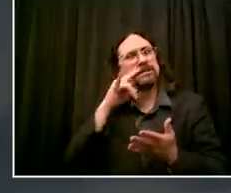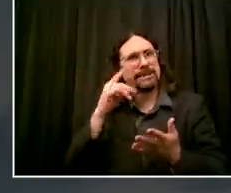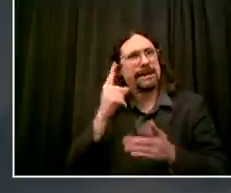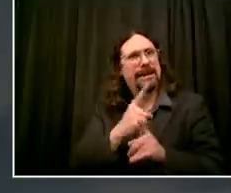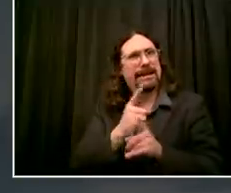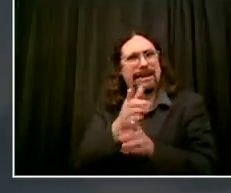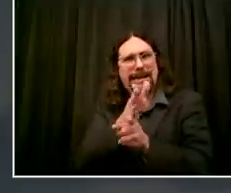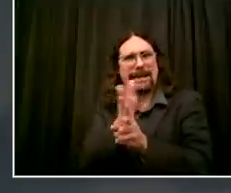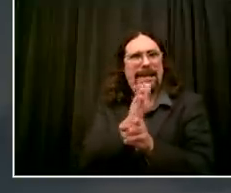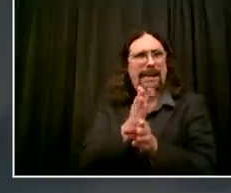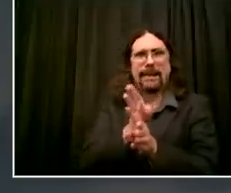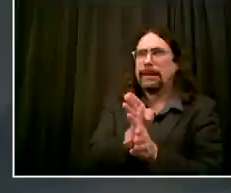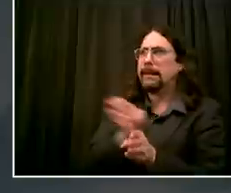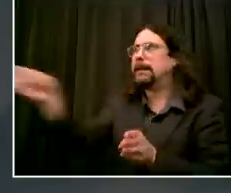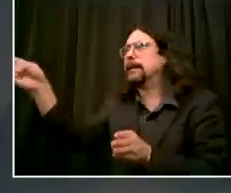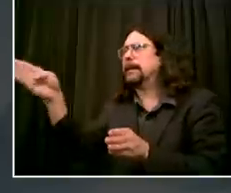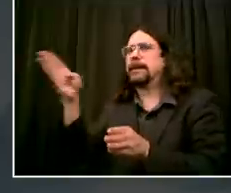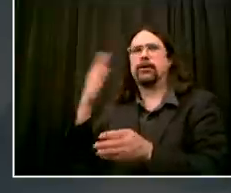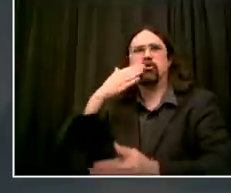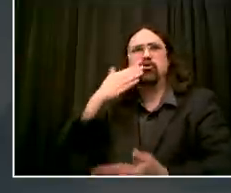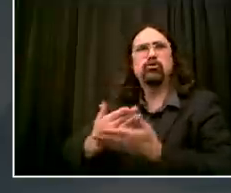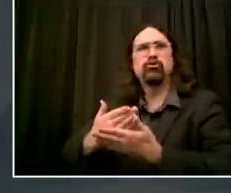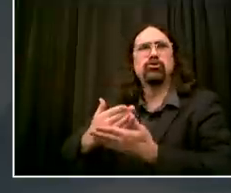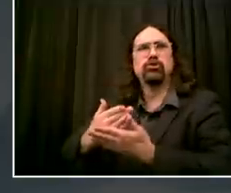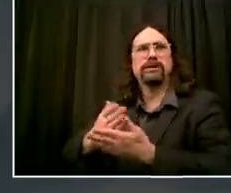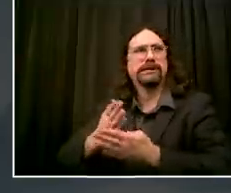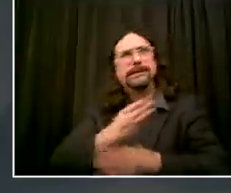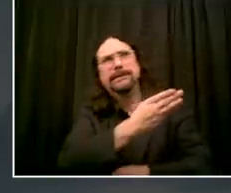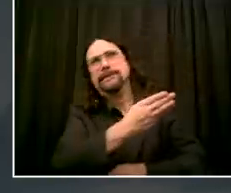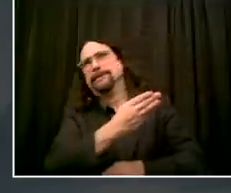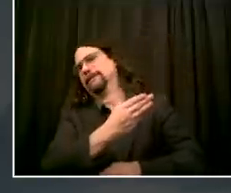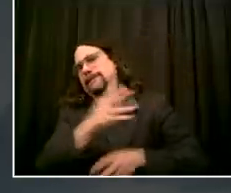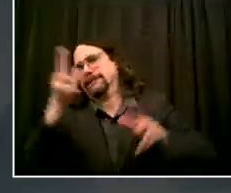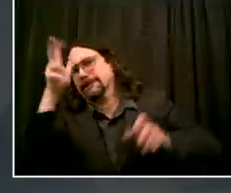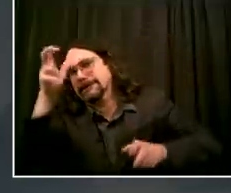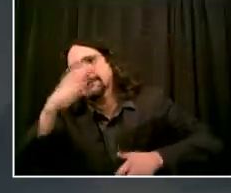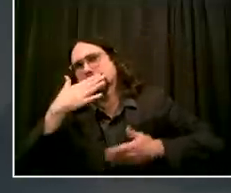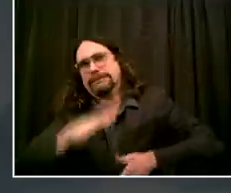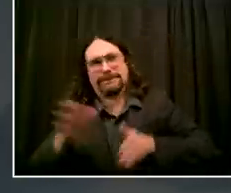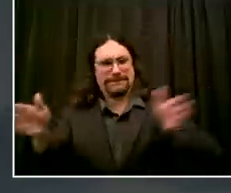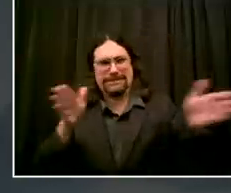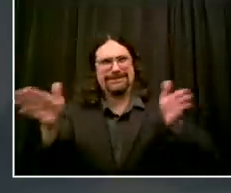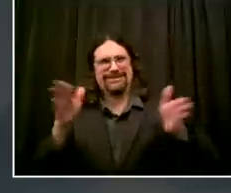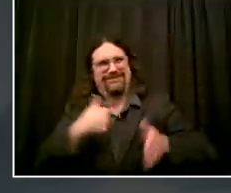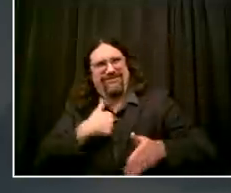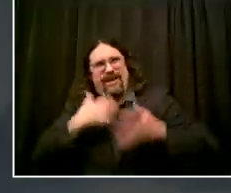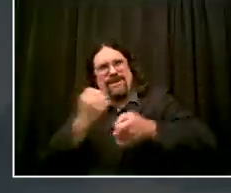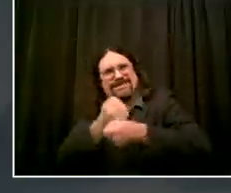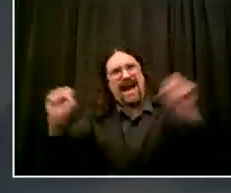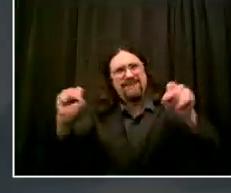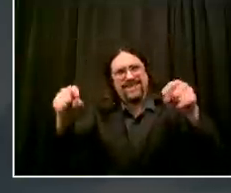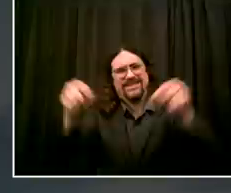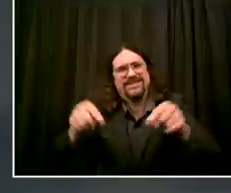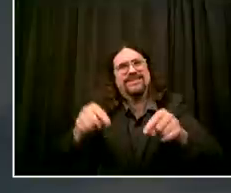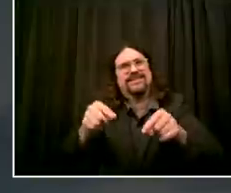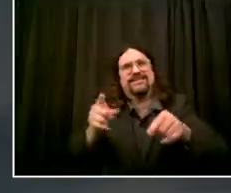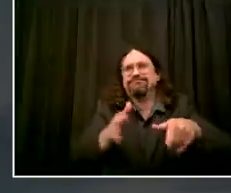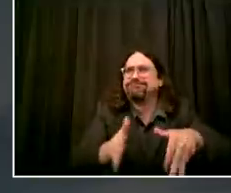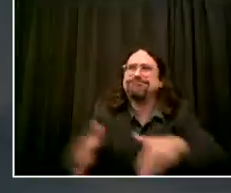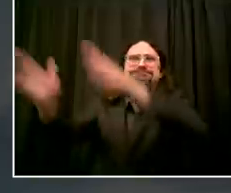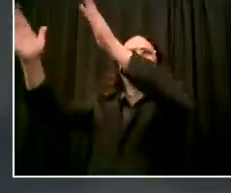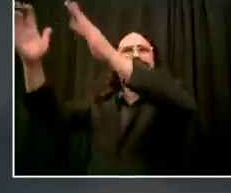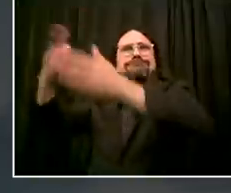kids that make mistakes. We obviously deal with kids that come from troubled relationships, because we're already responding to